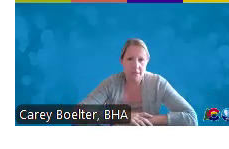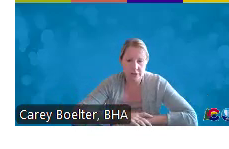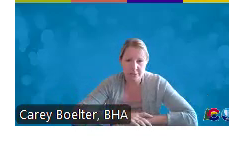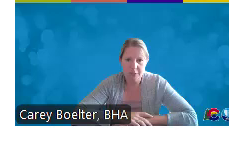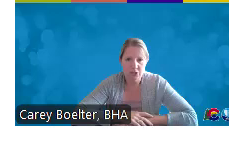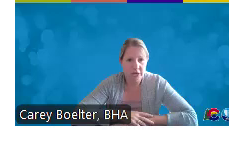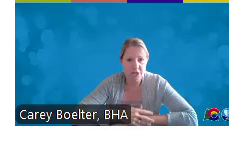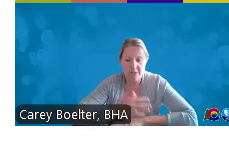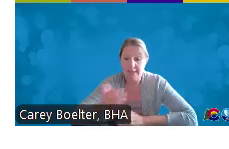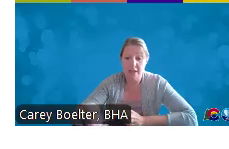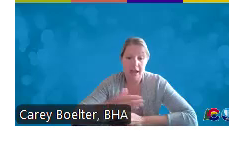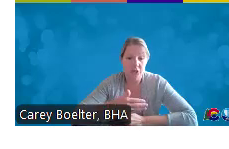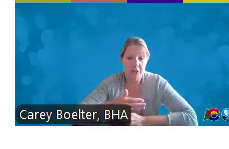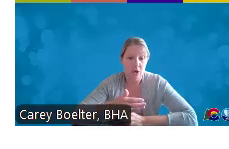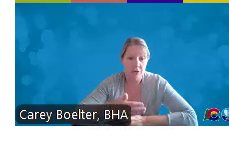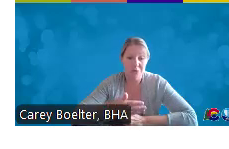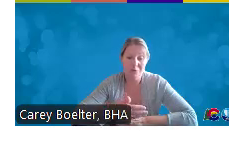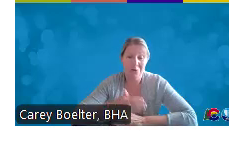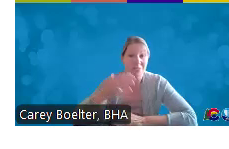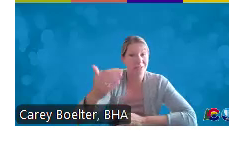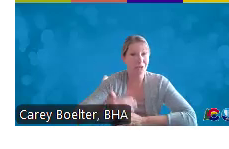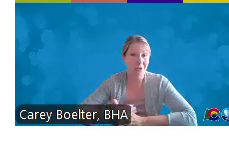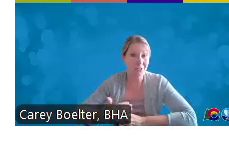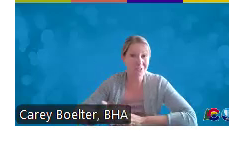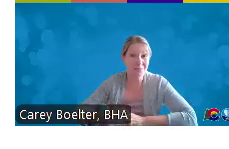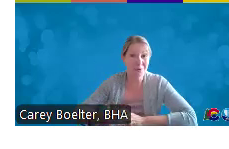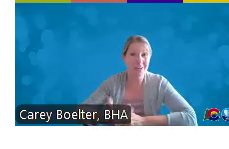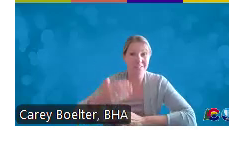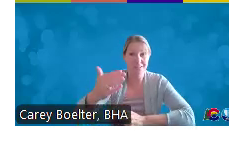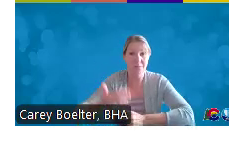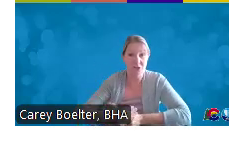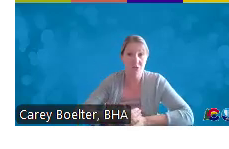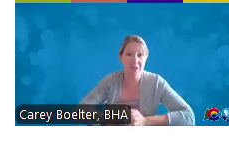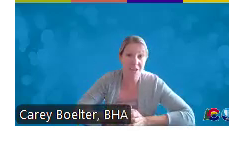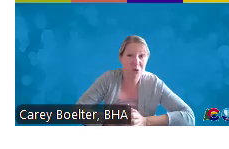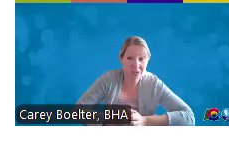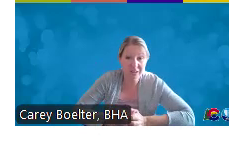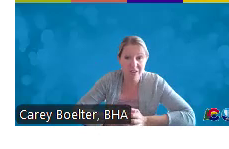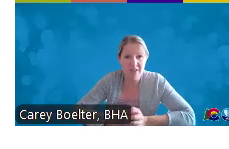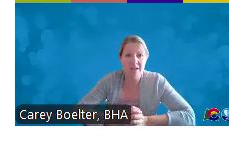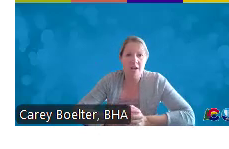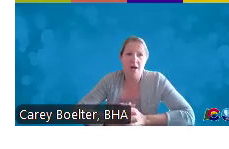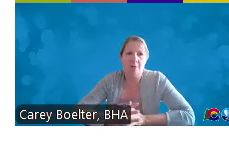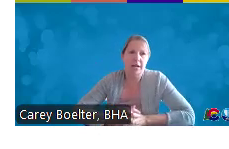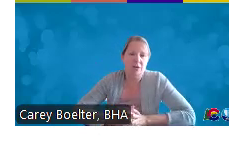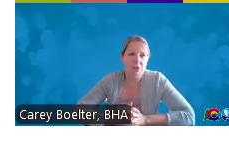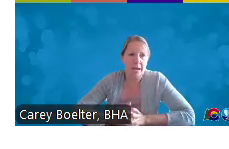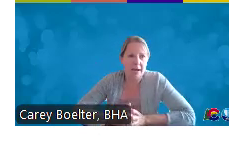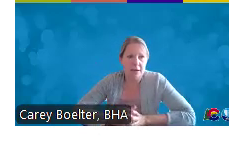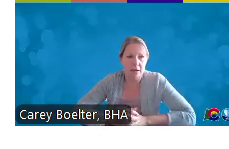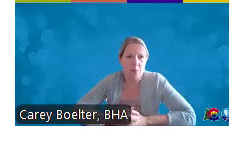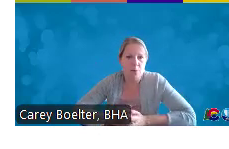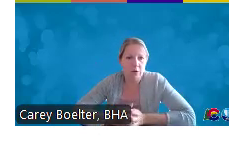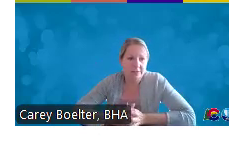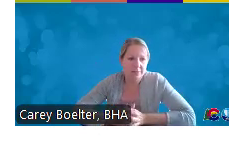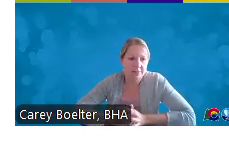committee, adjustments, changes. They actually also reviewed the instructions for us and made sure that they were clear. And I also